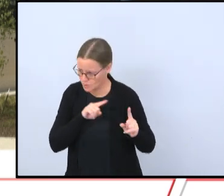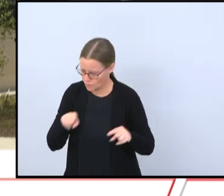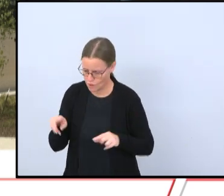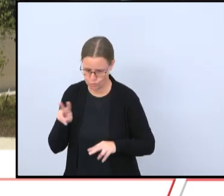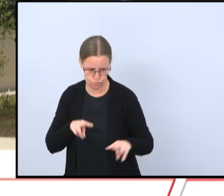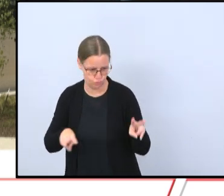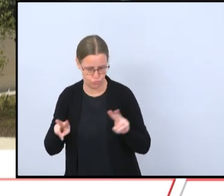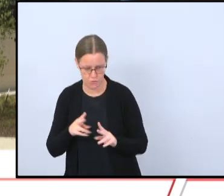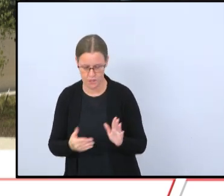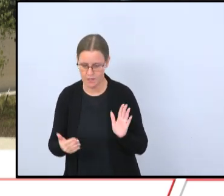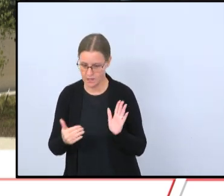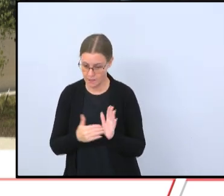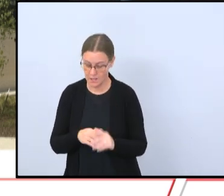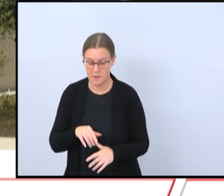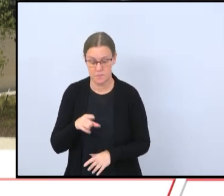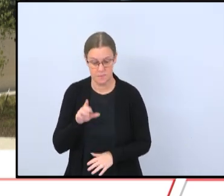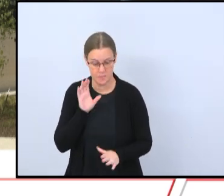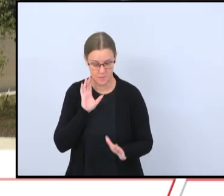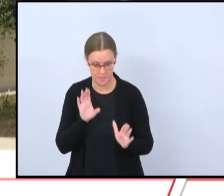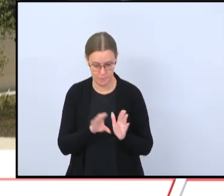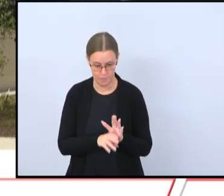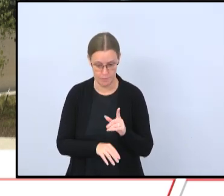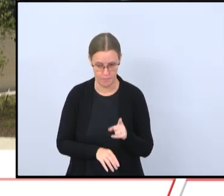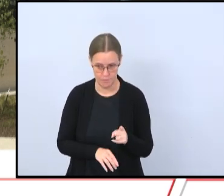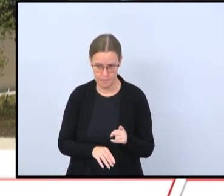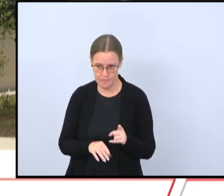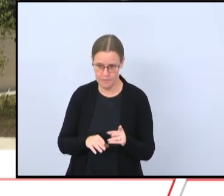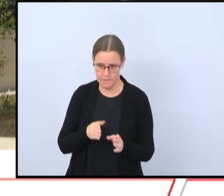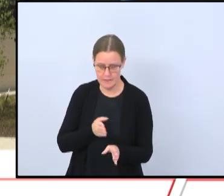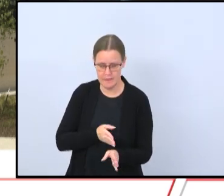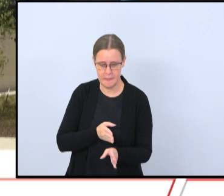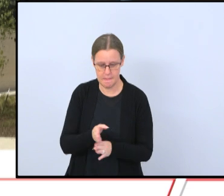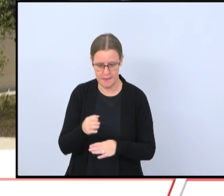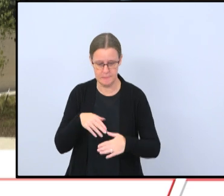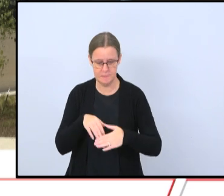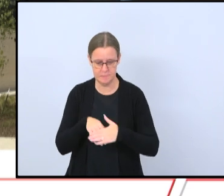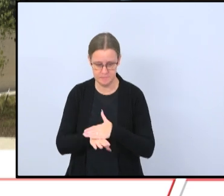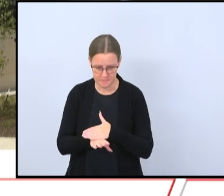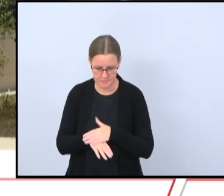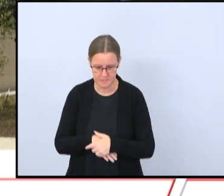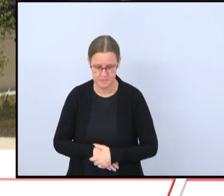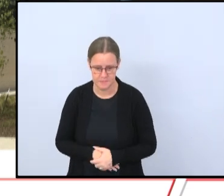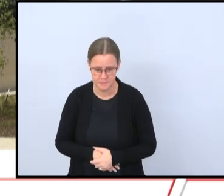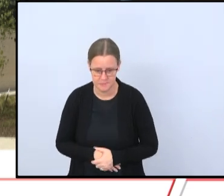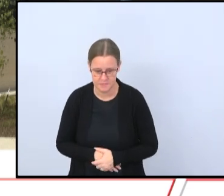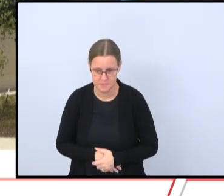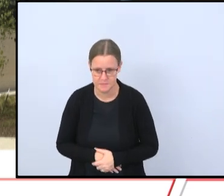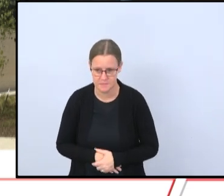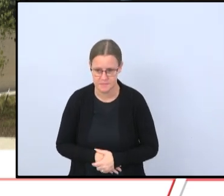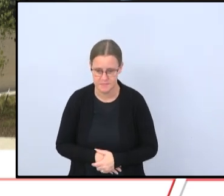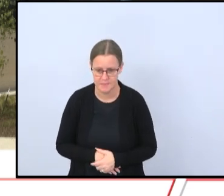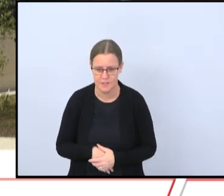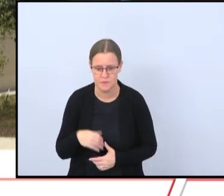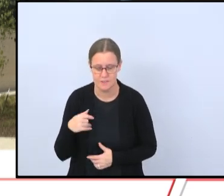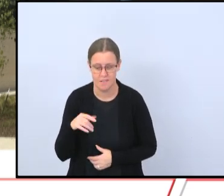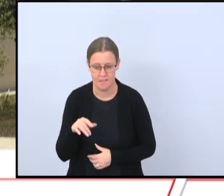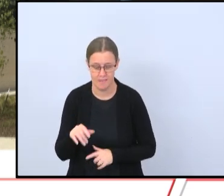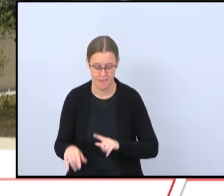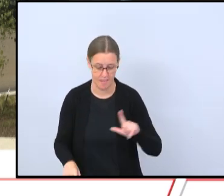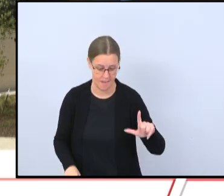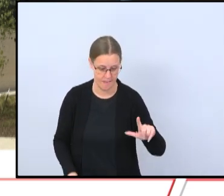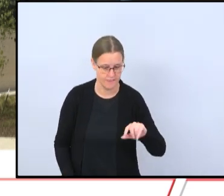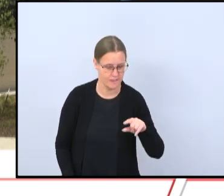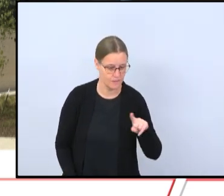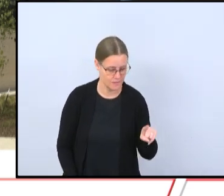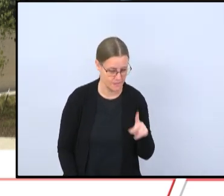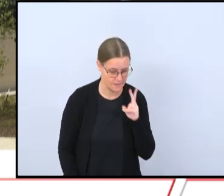but this first slide shows you that main entrance. So you can see that iconic V column there, the library on the left, and you'll